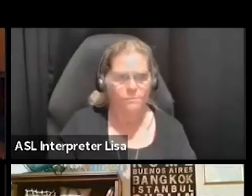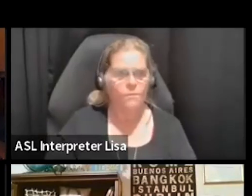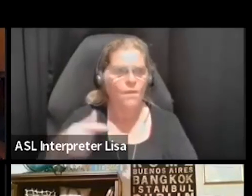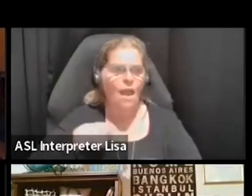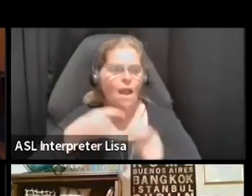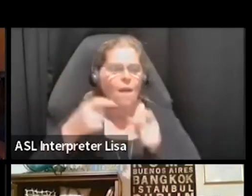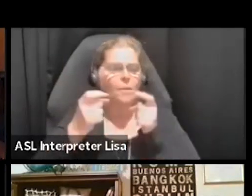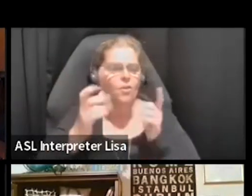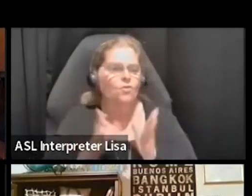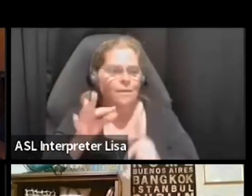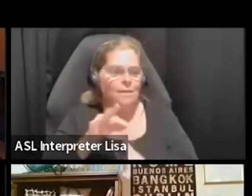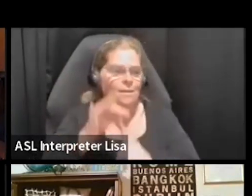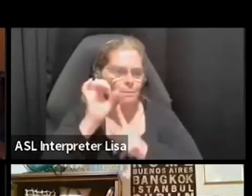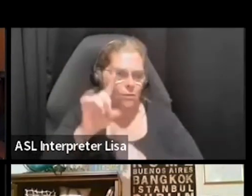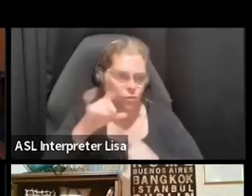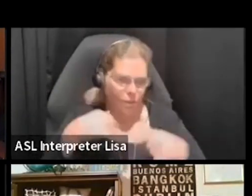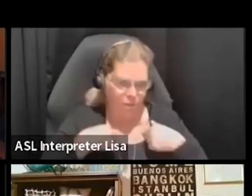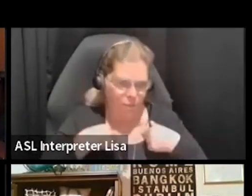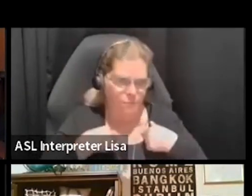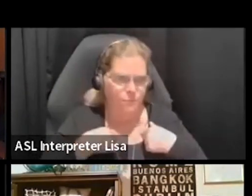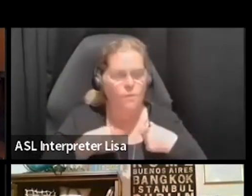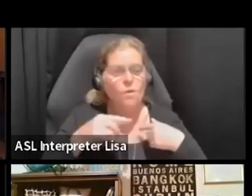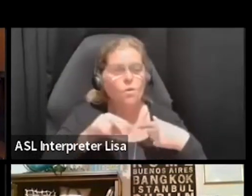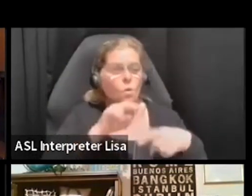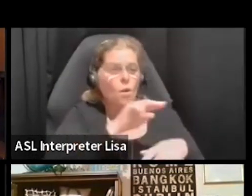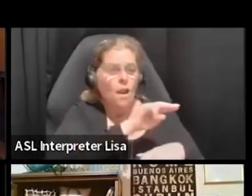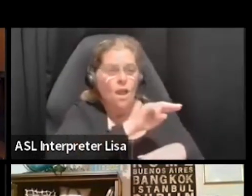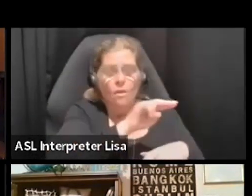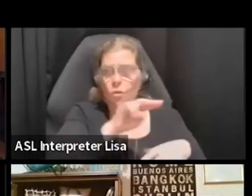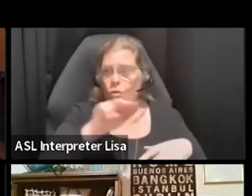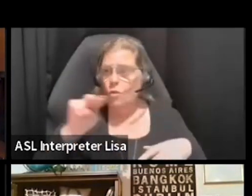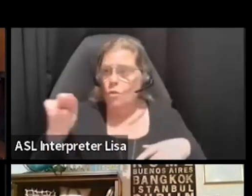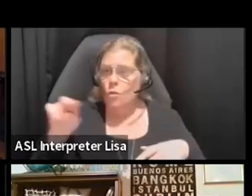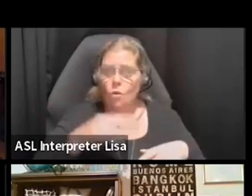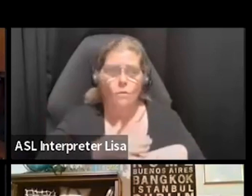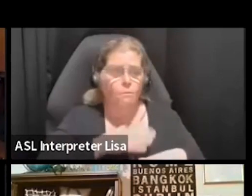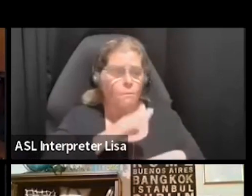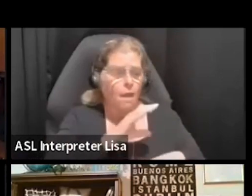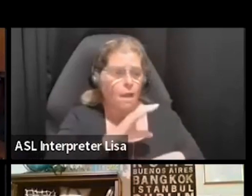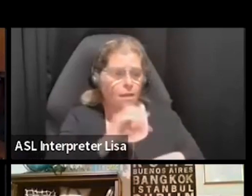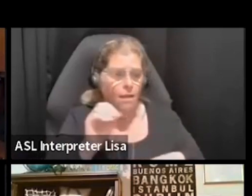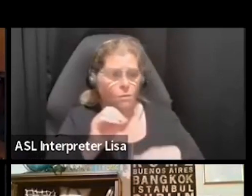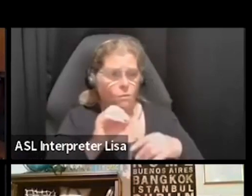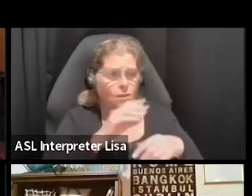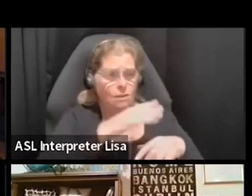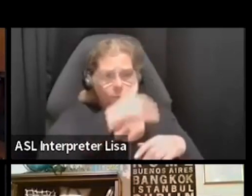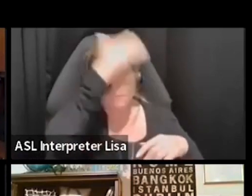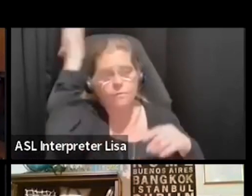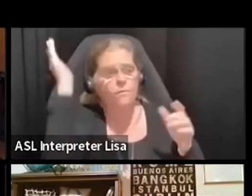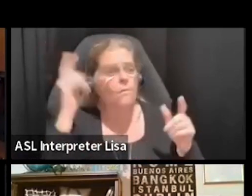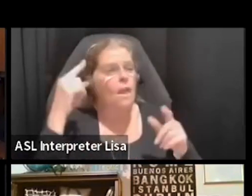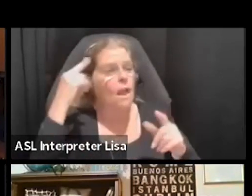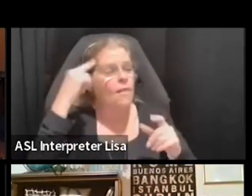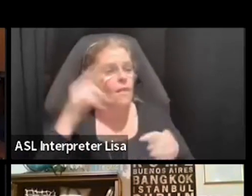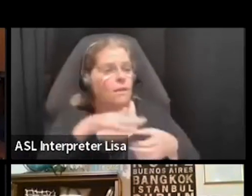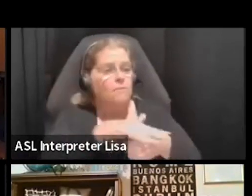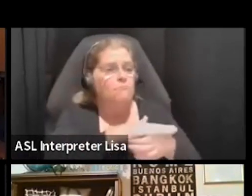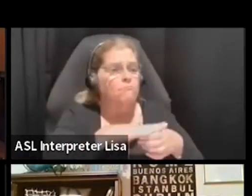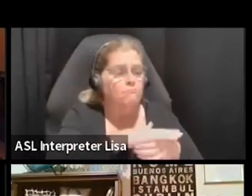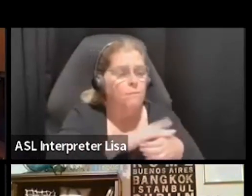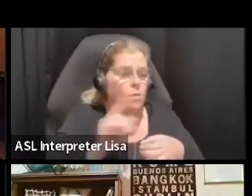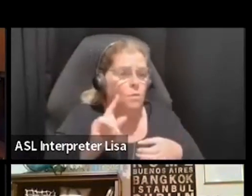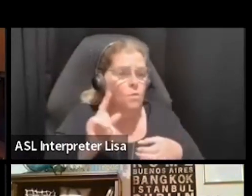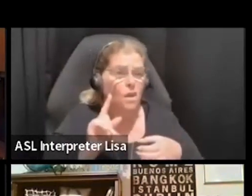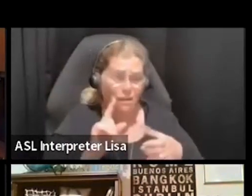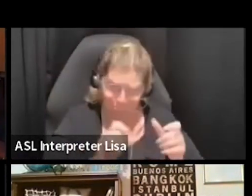director of special ed. So when I look longitudinally at my county, I think that there are places where we do this extraordinarily